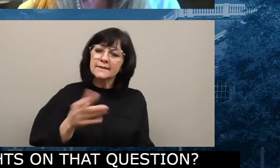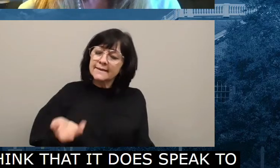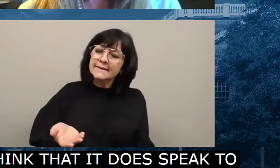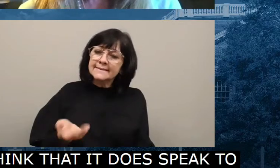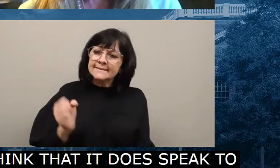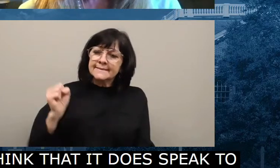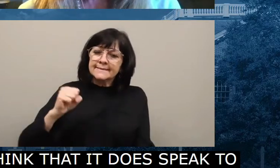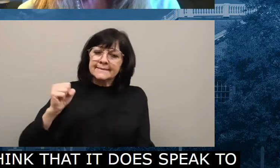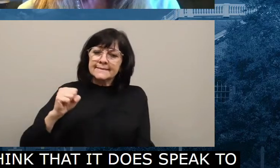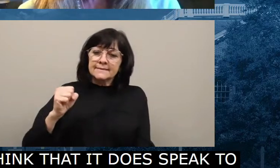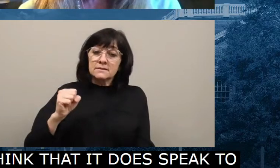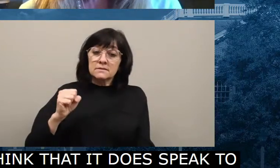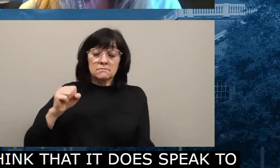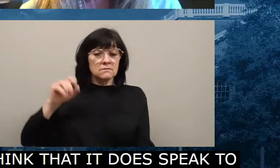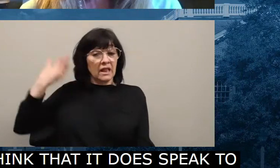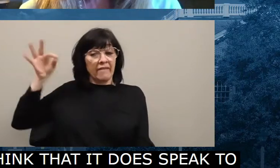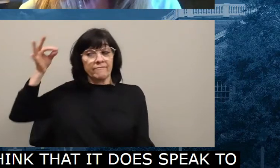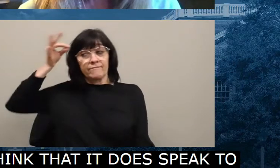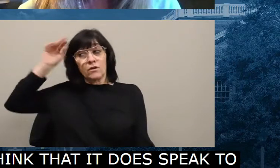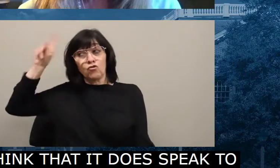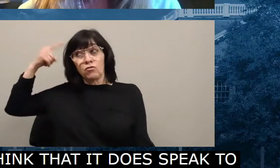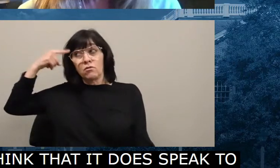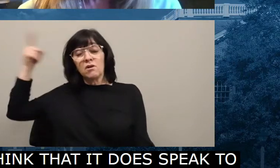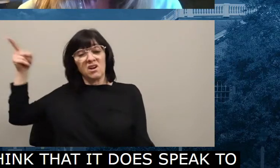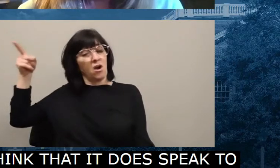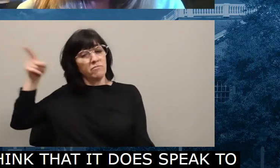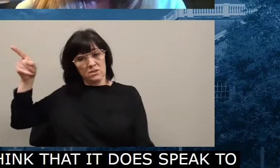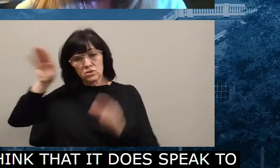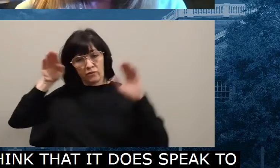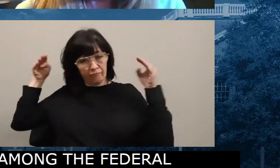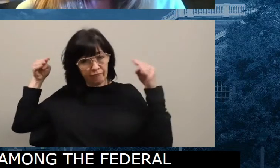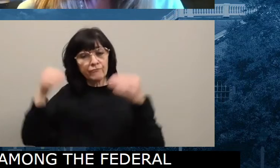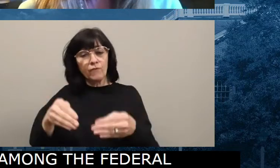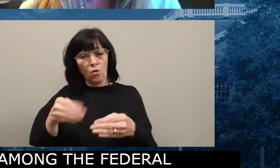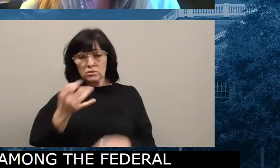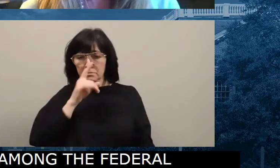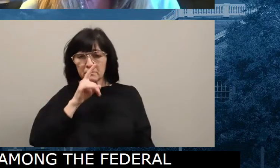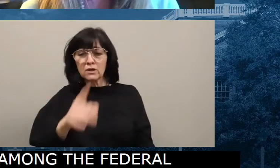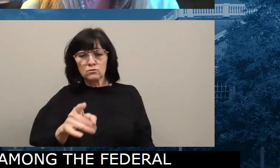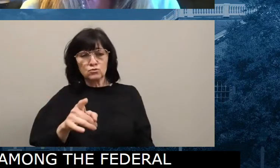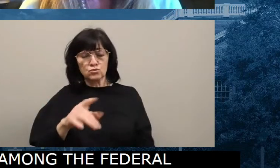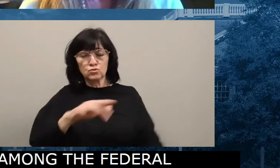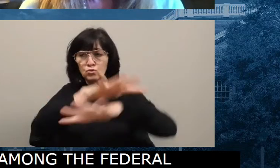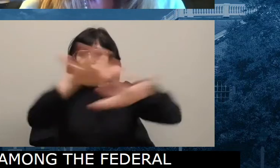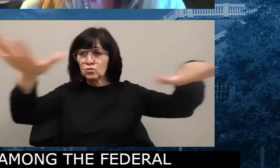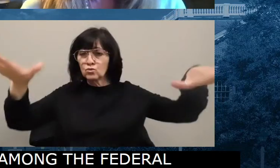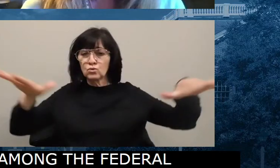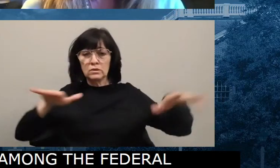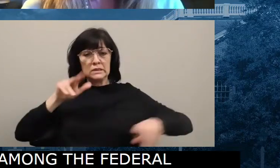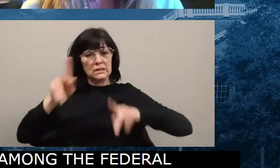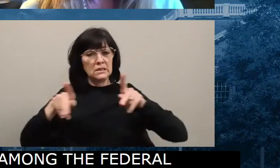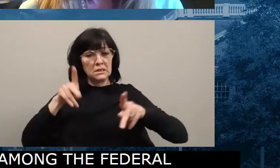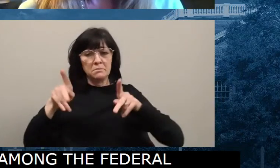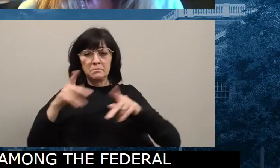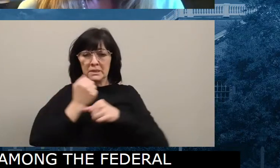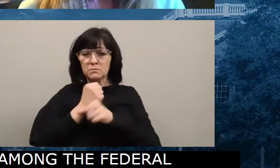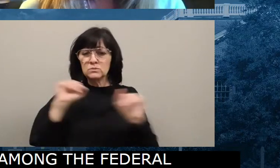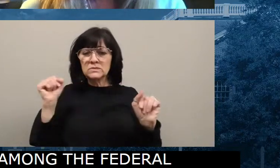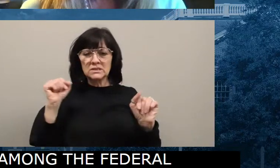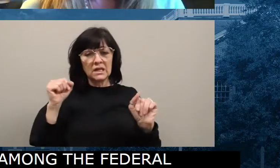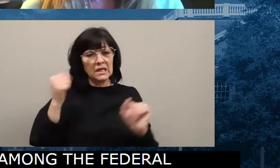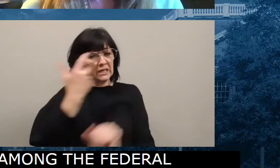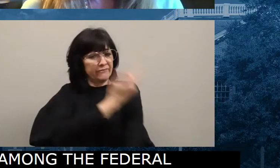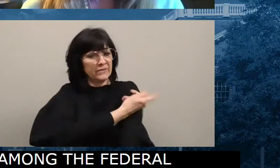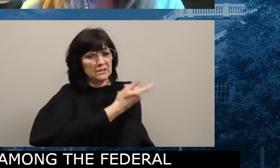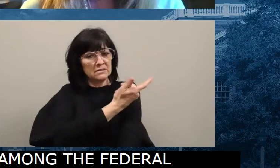focus among the federal government to ensure vaccine safety. And so a short